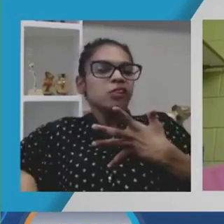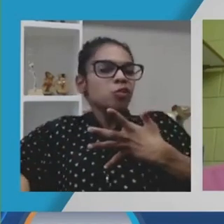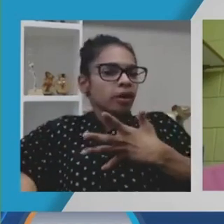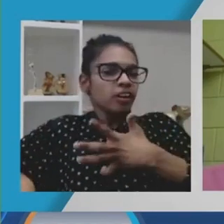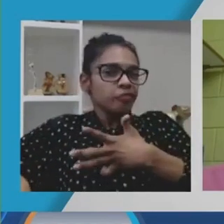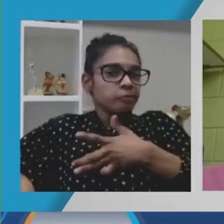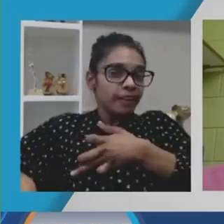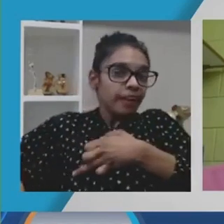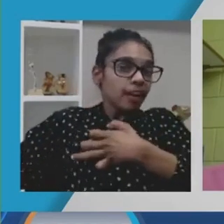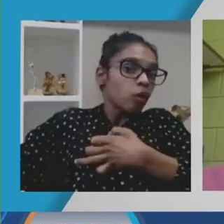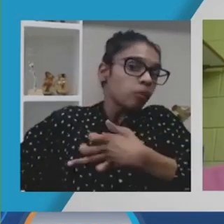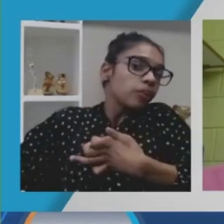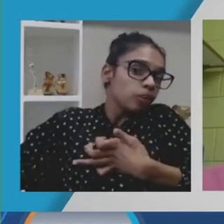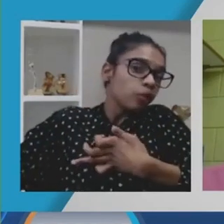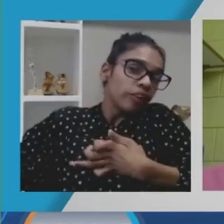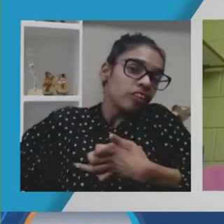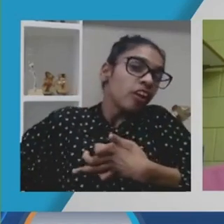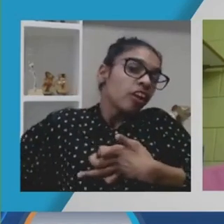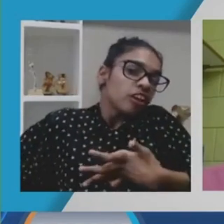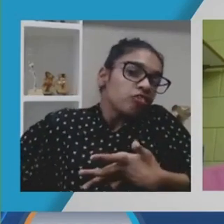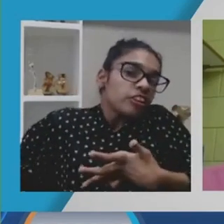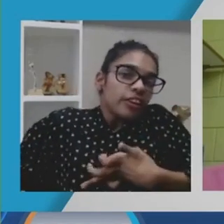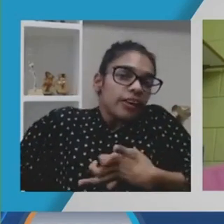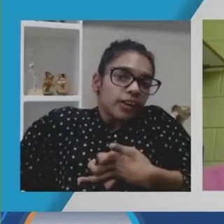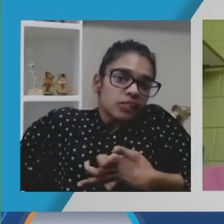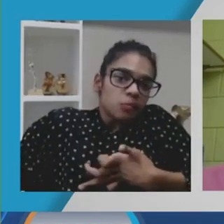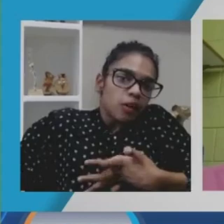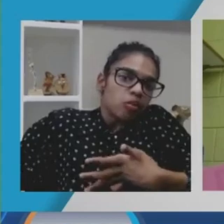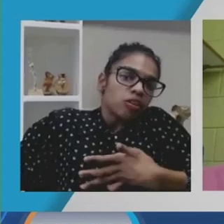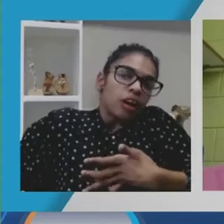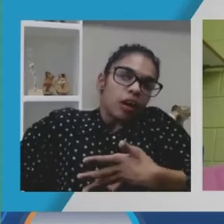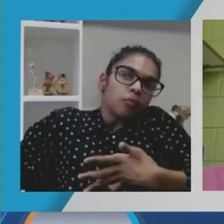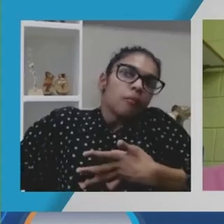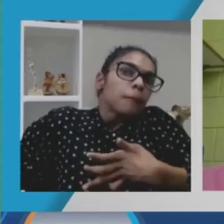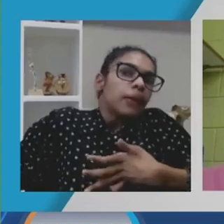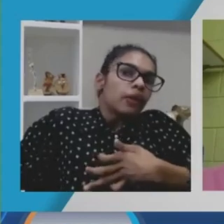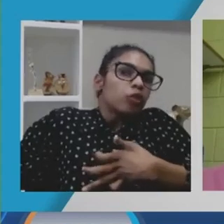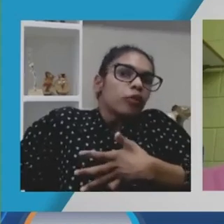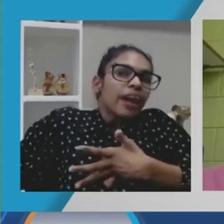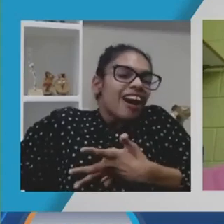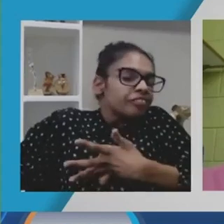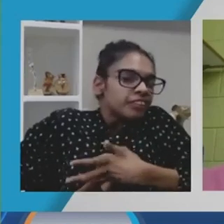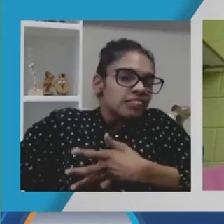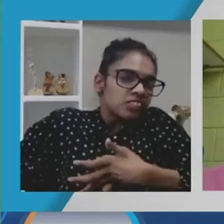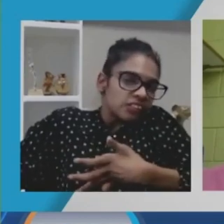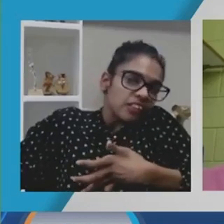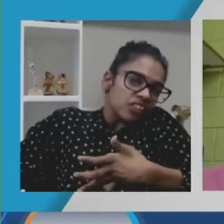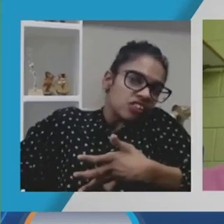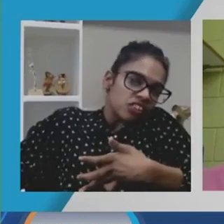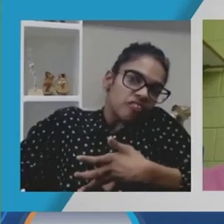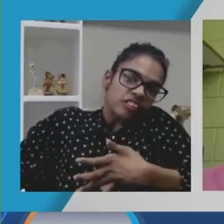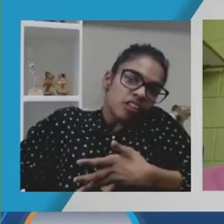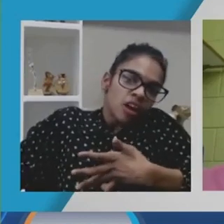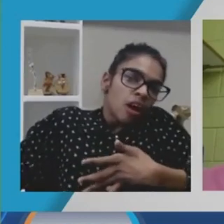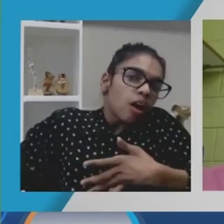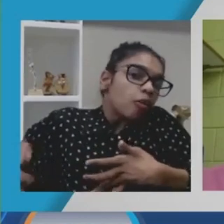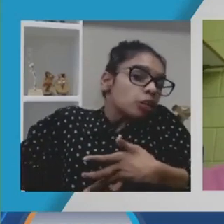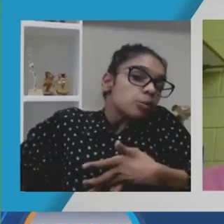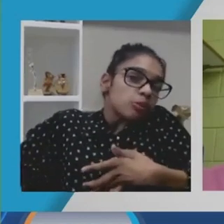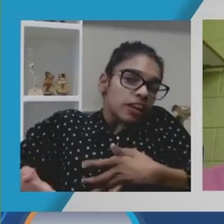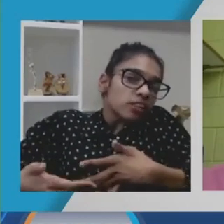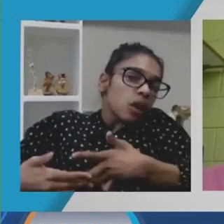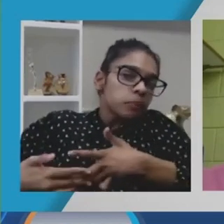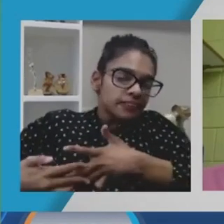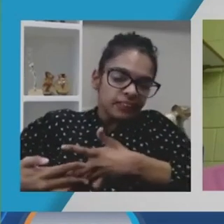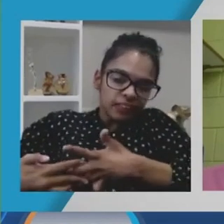what is the UNFPA along with the UN in Trinidad and Tobago plan on doing after this initiative is,